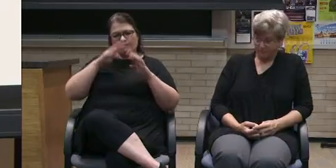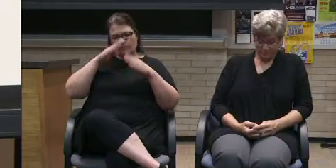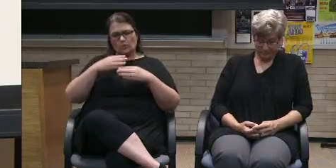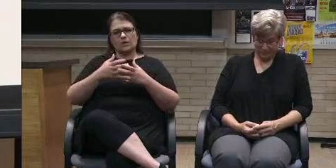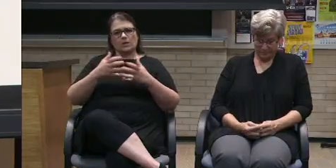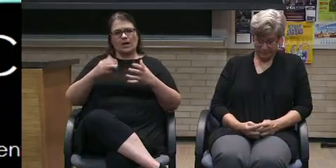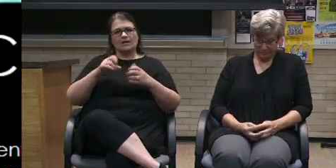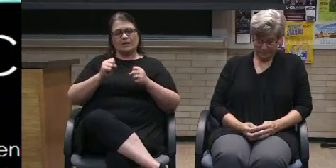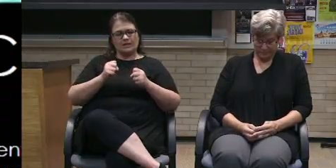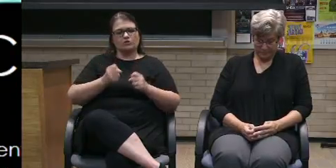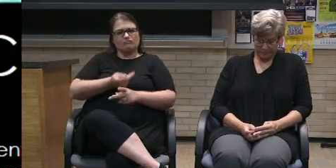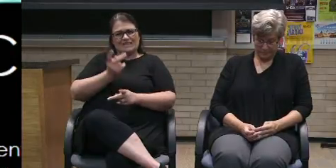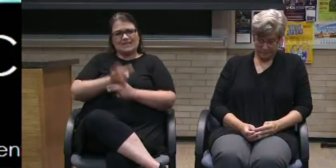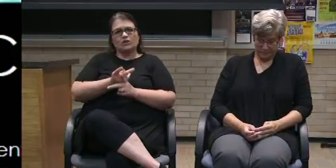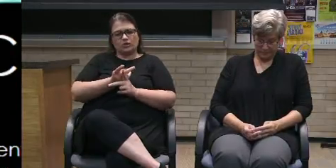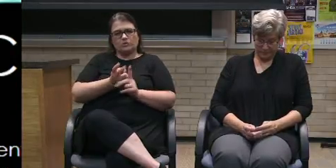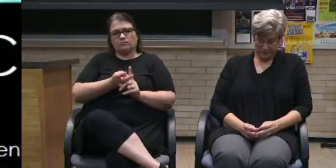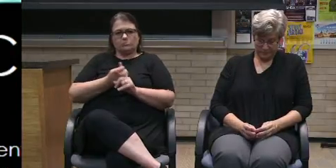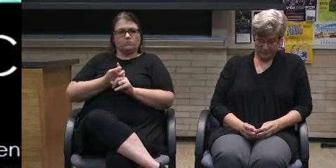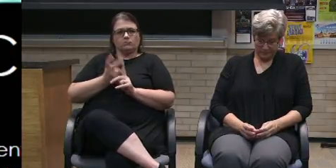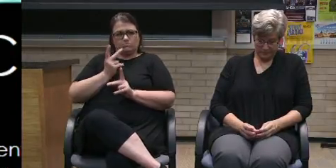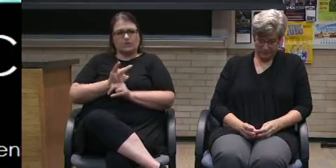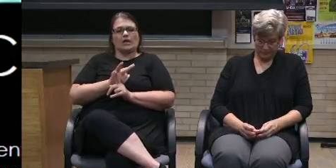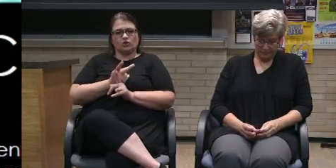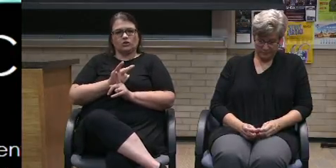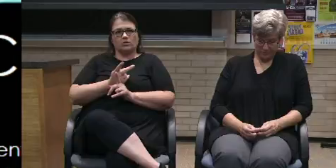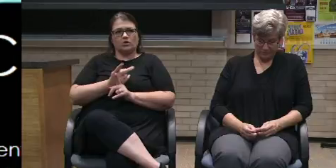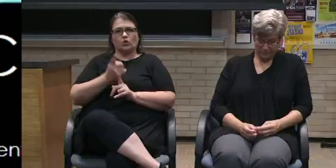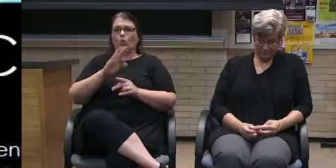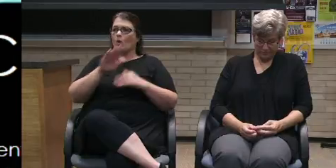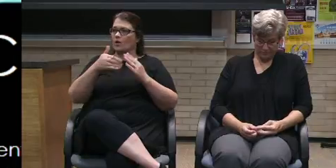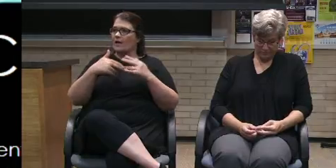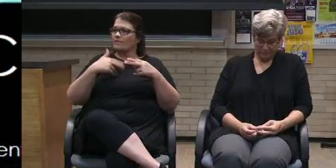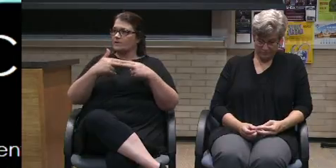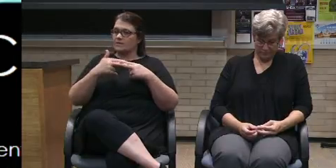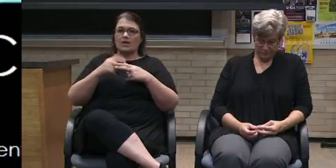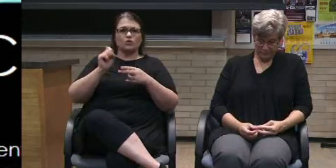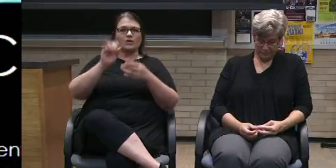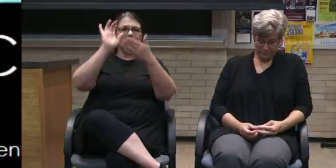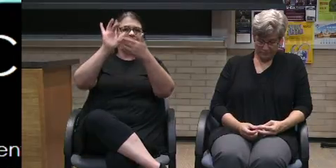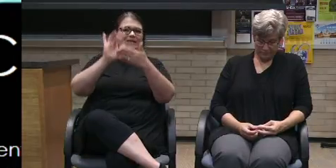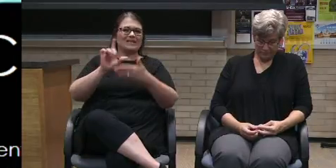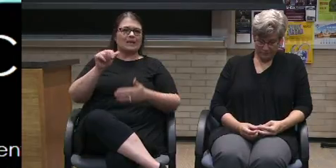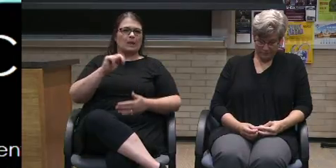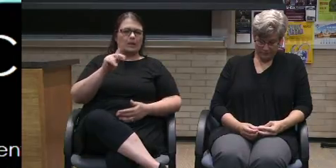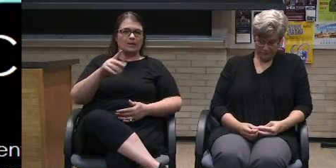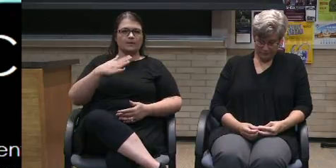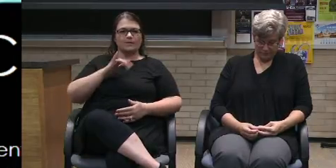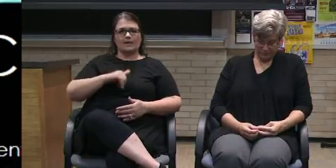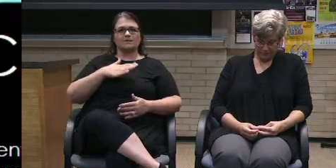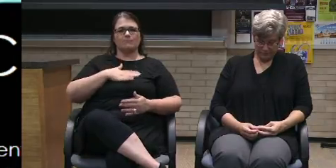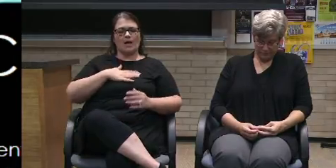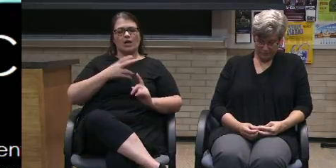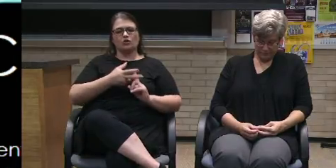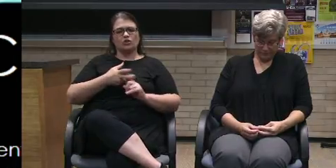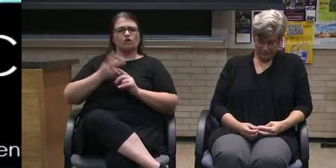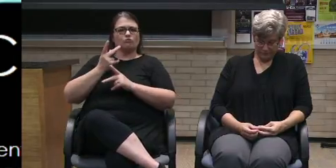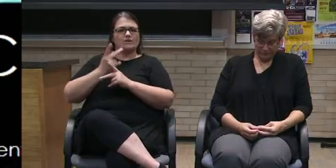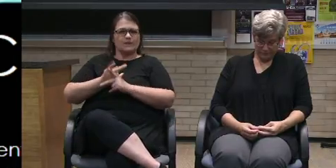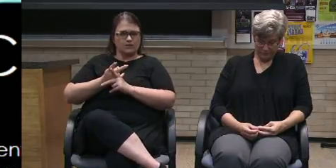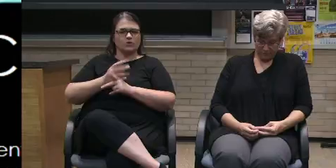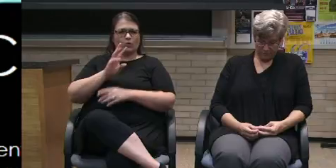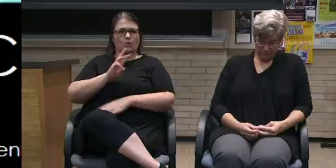on retention. I'm not going to click through the links, but you all have these slides, apparently. You can click, this is my retention webpage. You can see